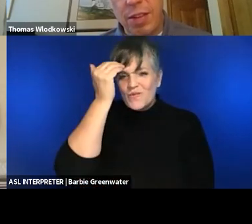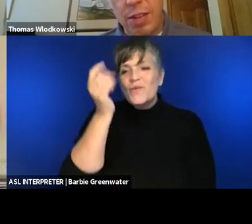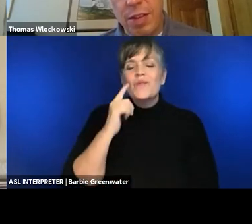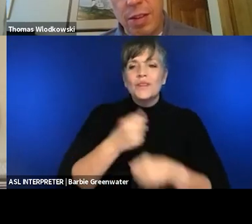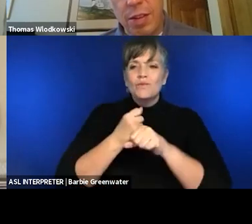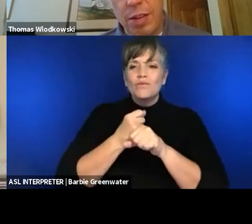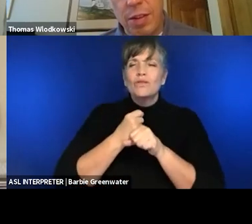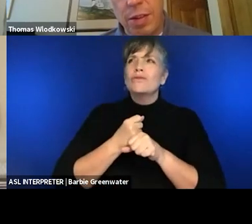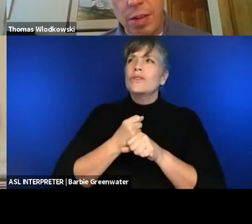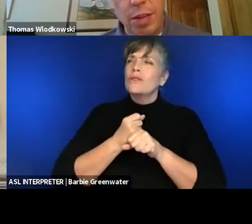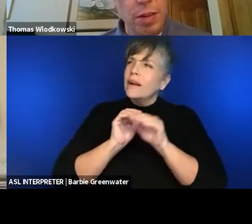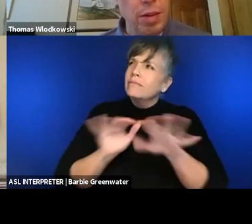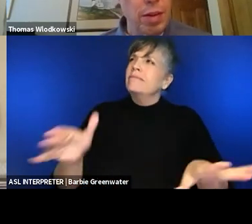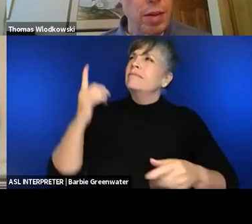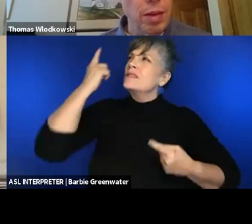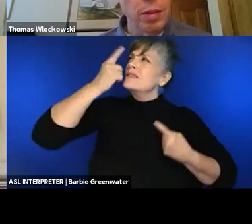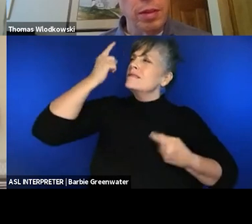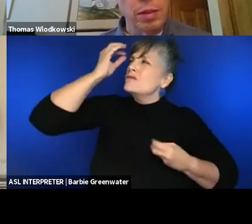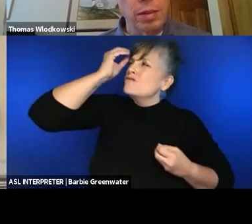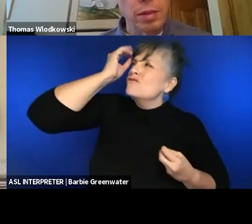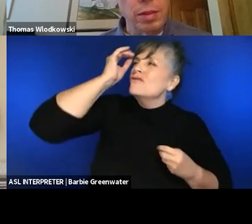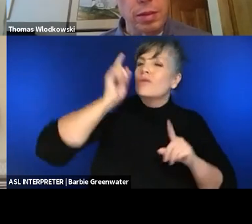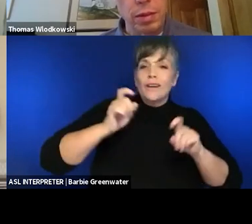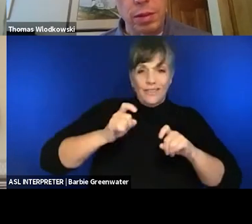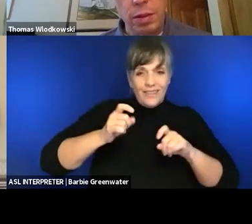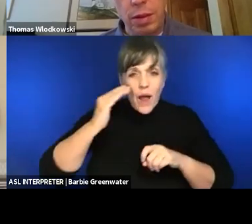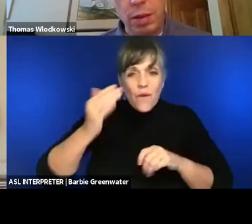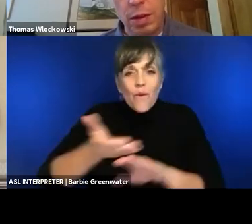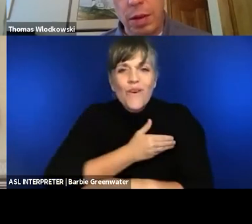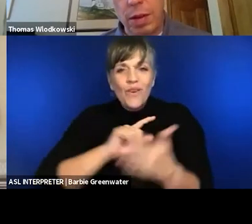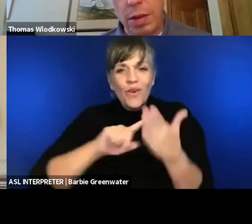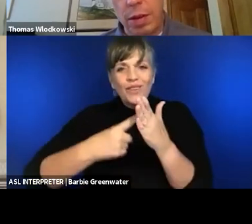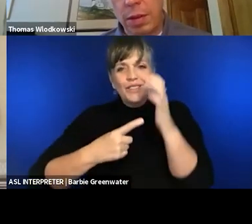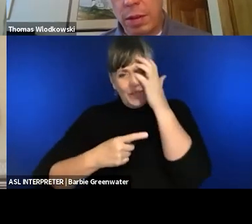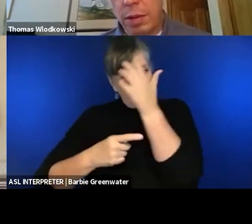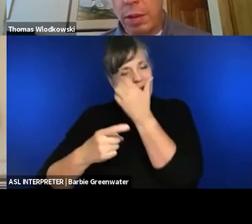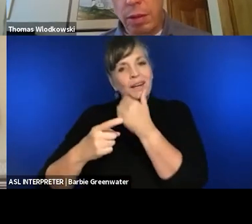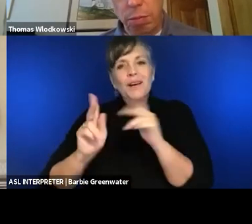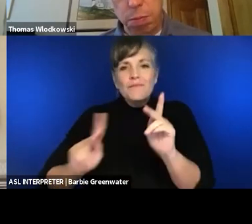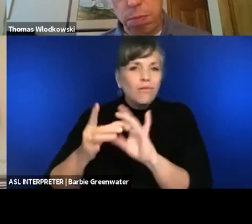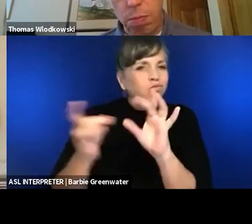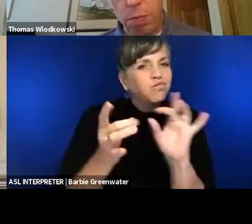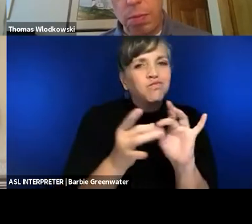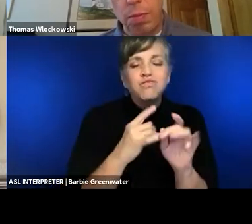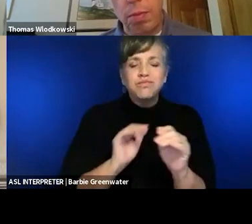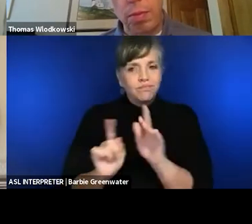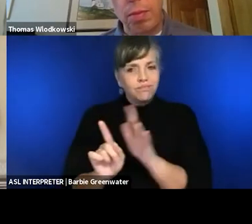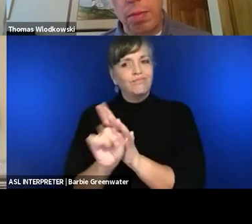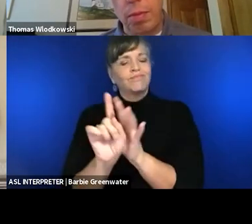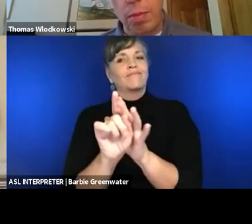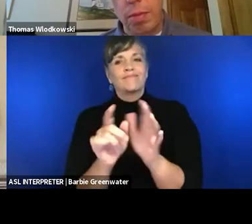of questions. Even the buzz leading into this has been tremendous. So if you have any questions, go